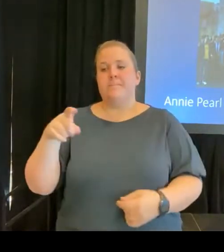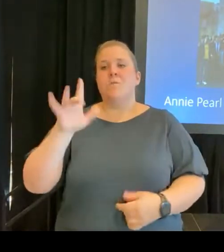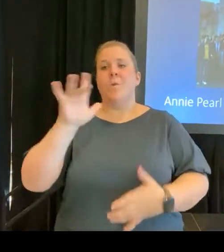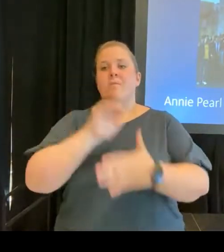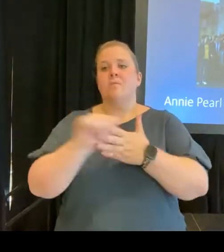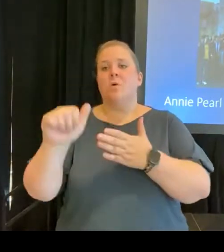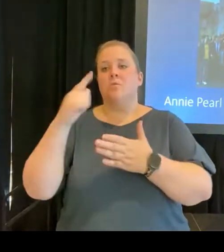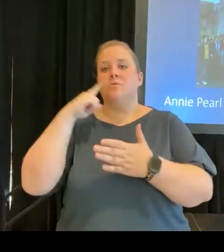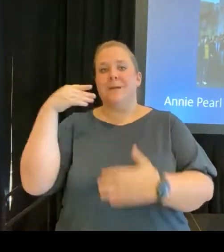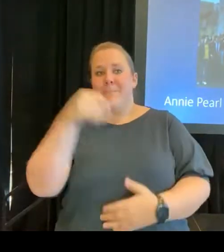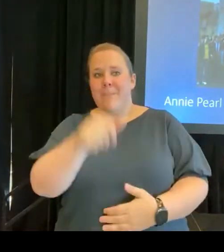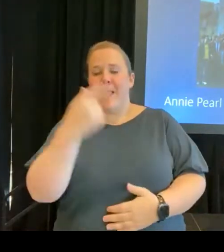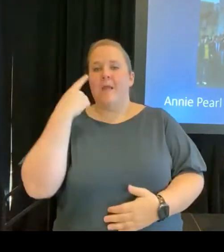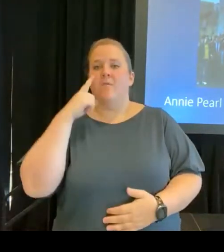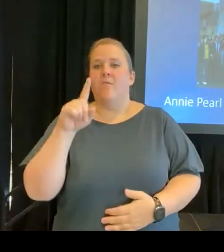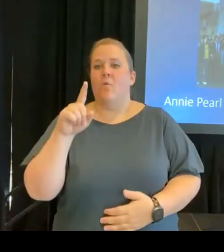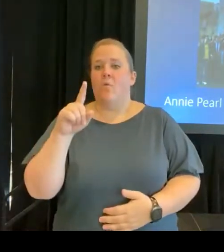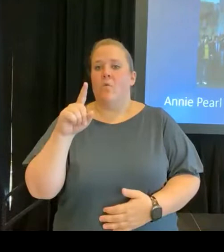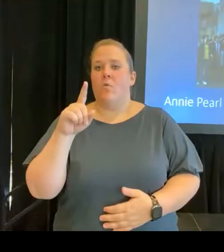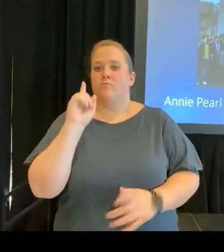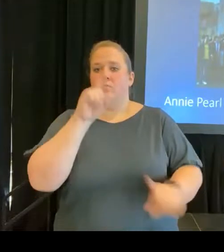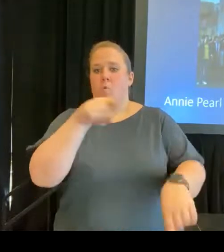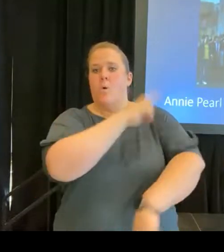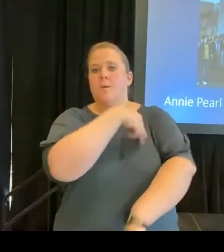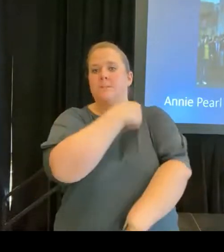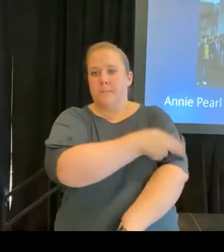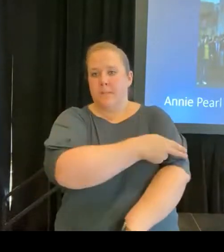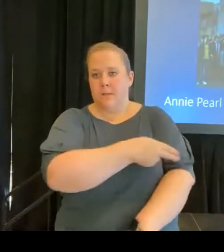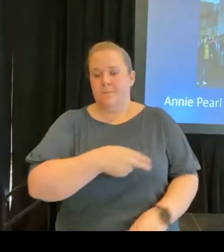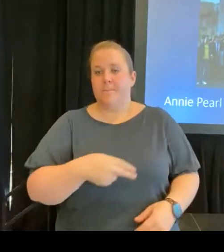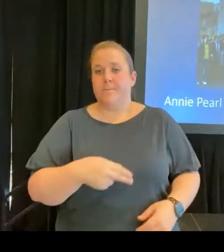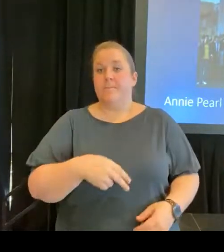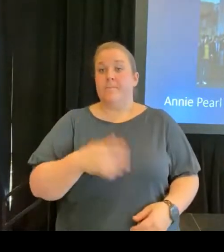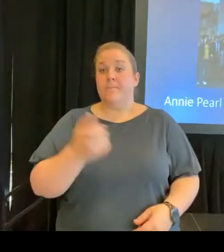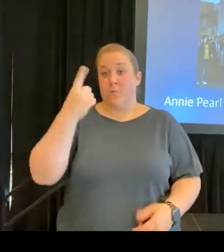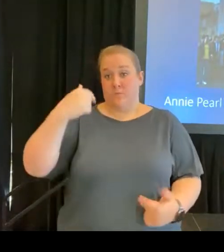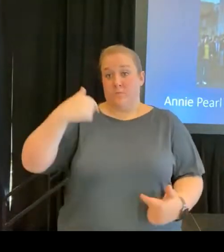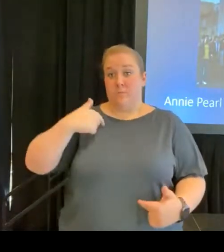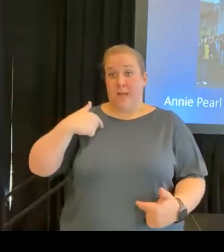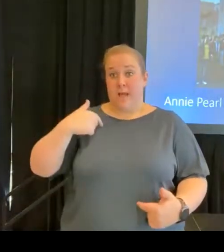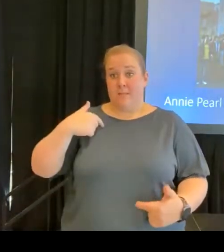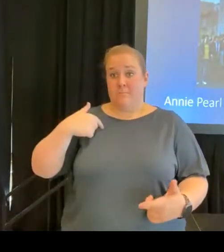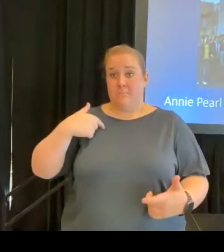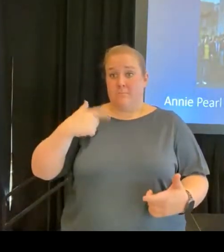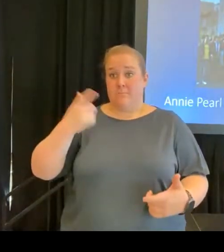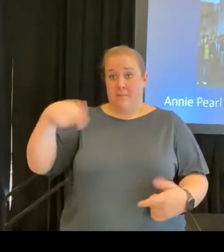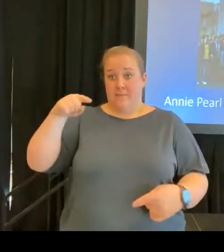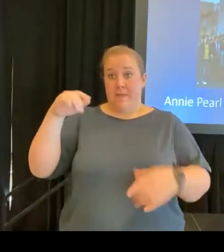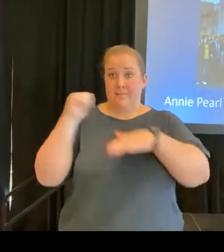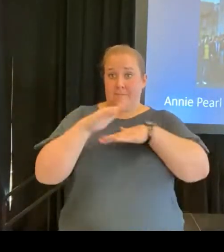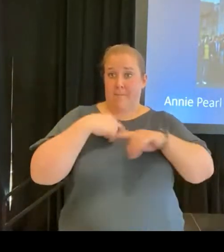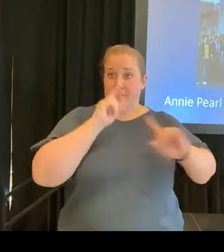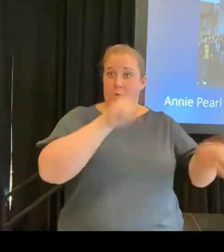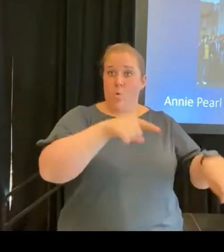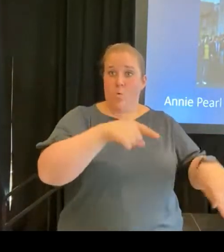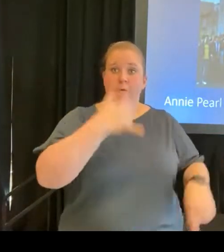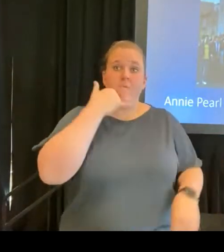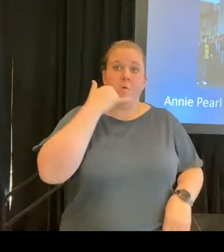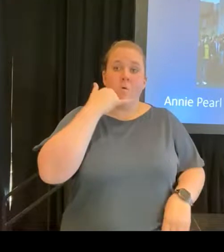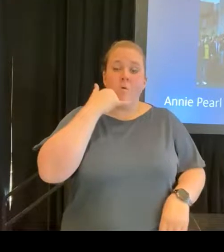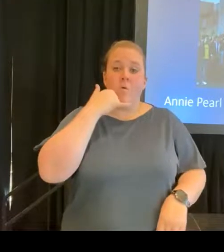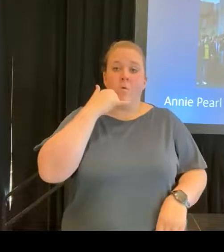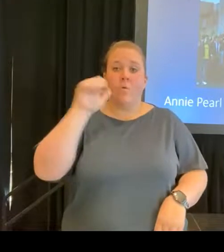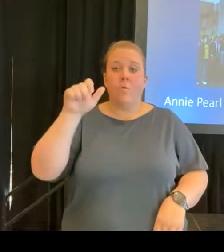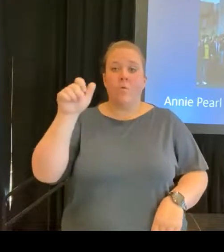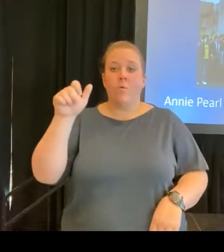to pay so you could go to the hospital. Now, I was the one that they sent to the phone. Everybody